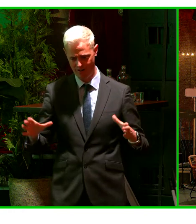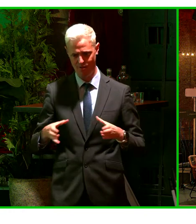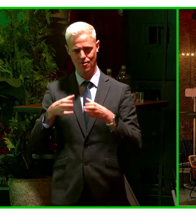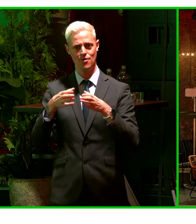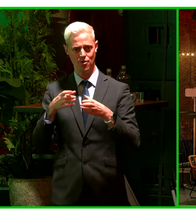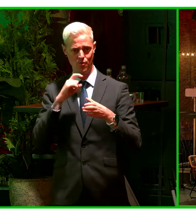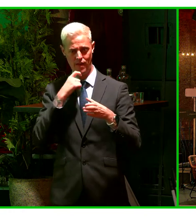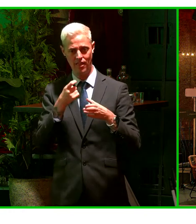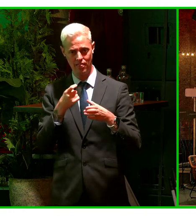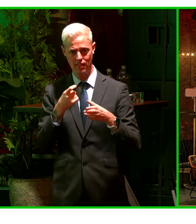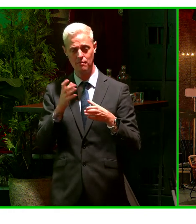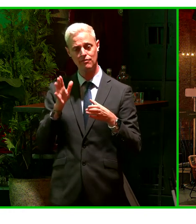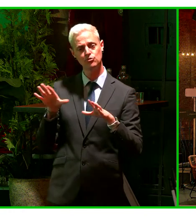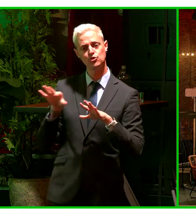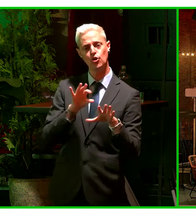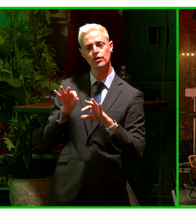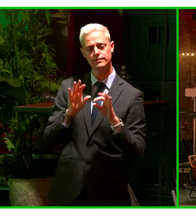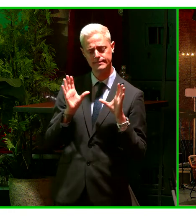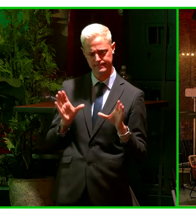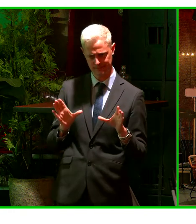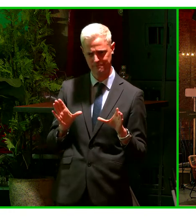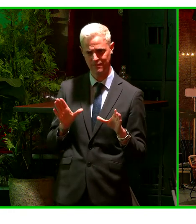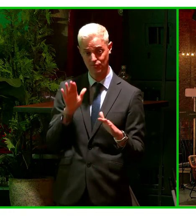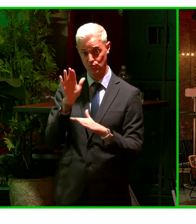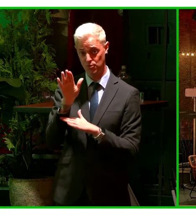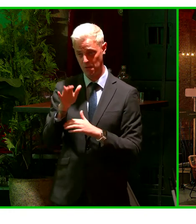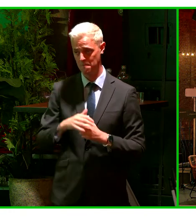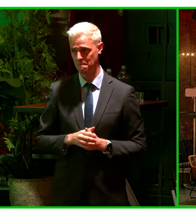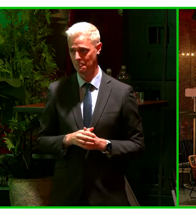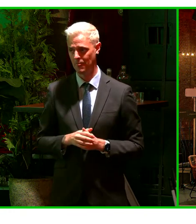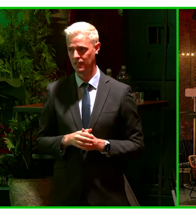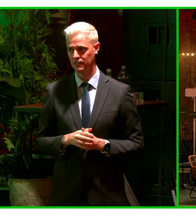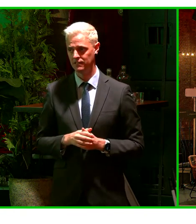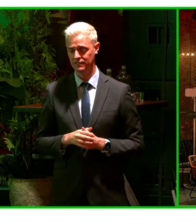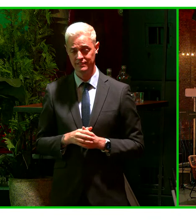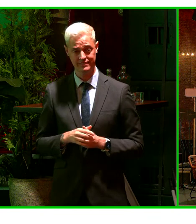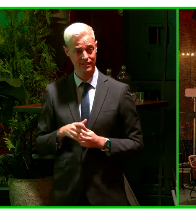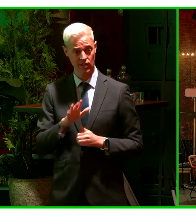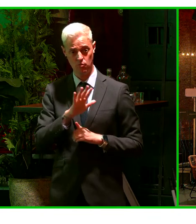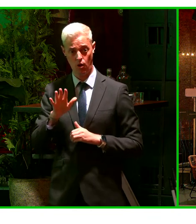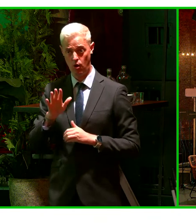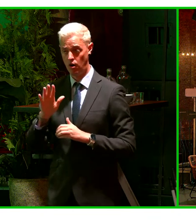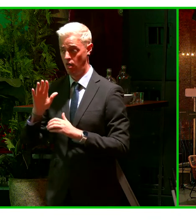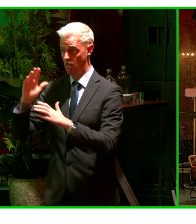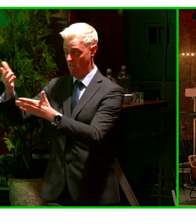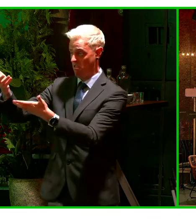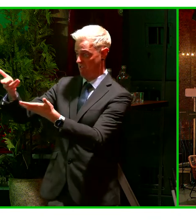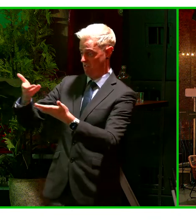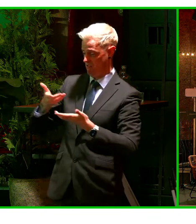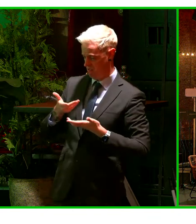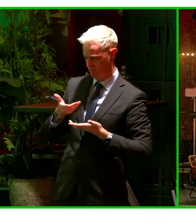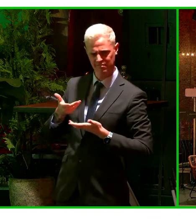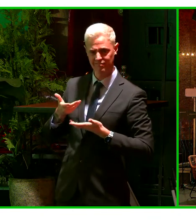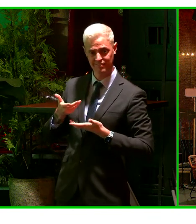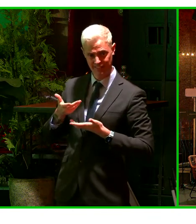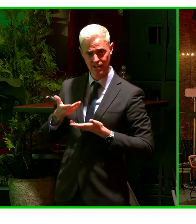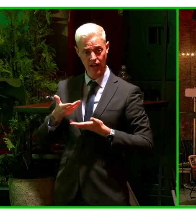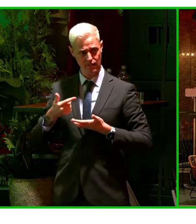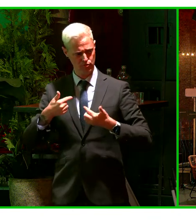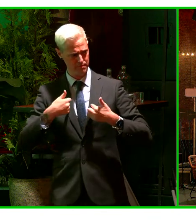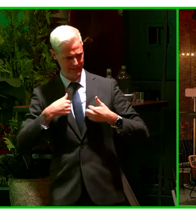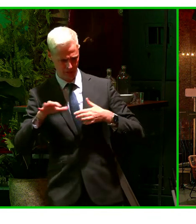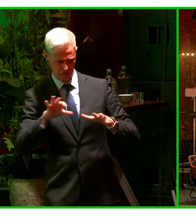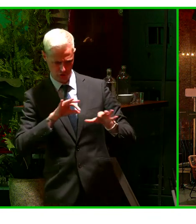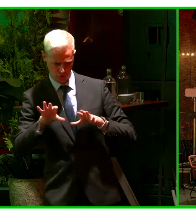about those. So it's about people. It's not going to happen to you. It's going to happen because of you and because of your